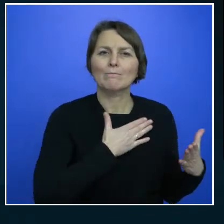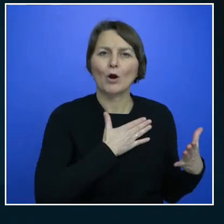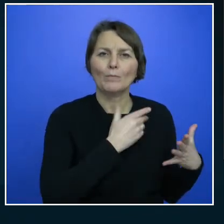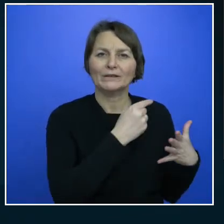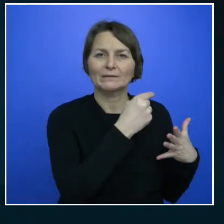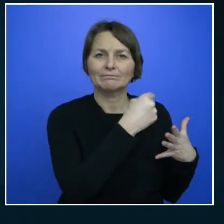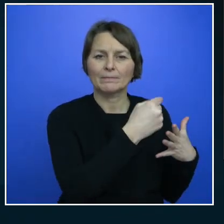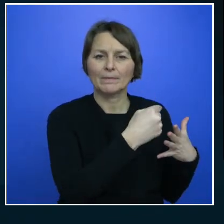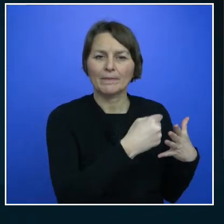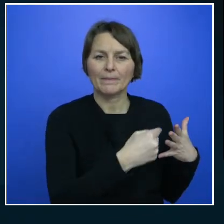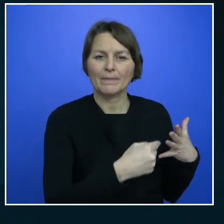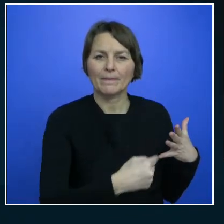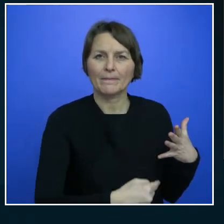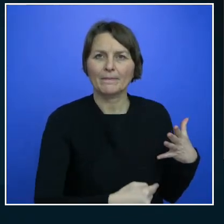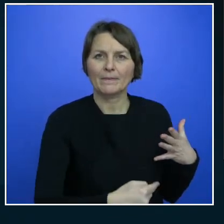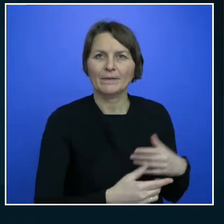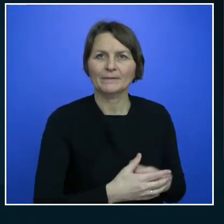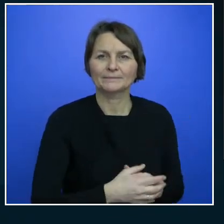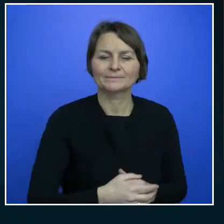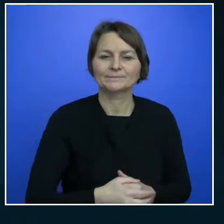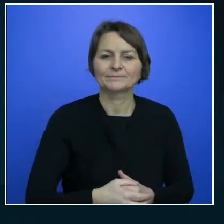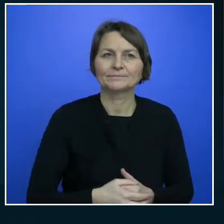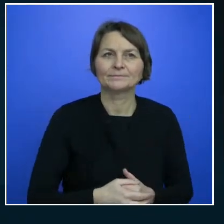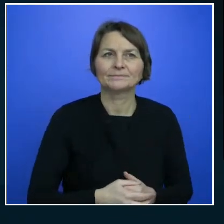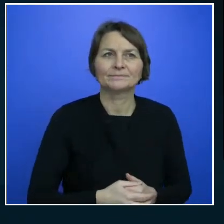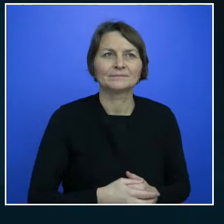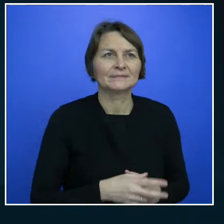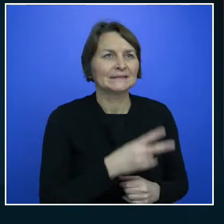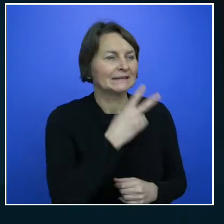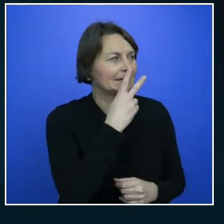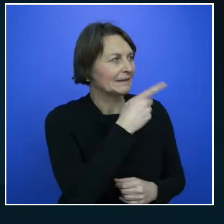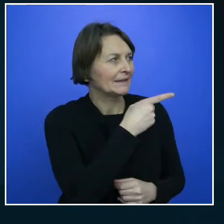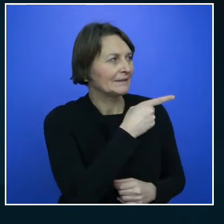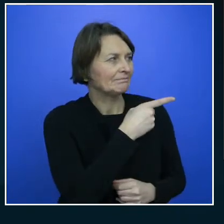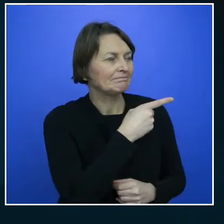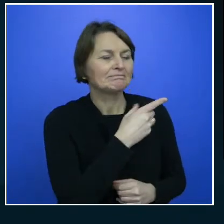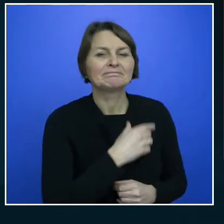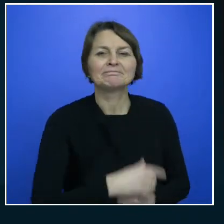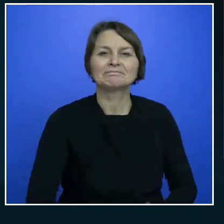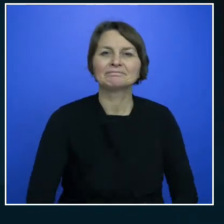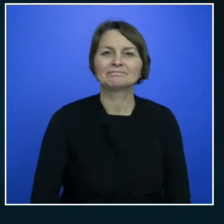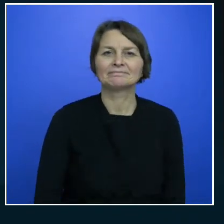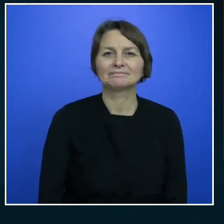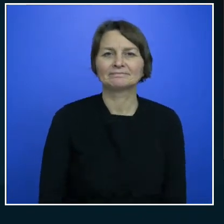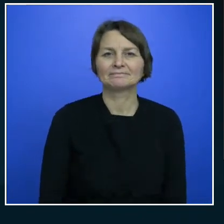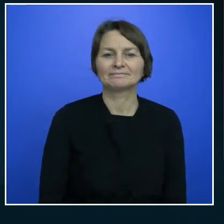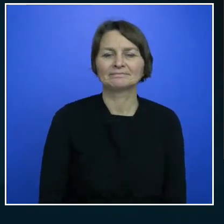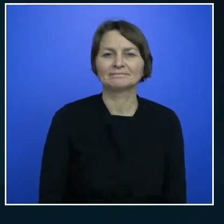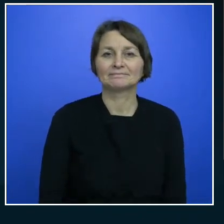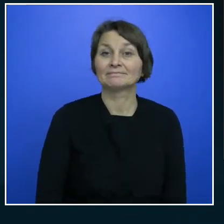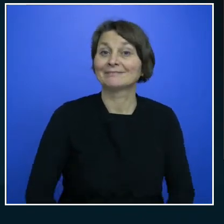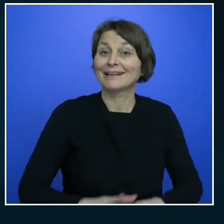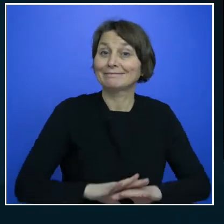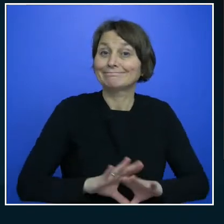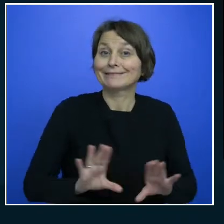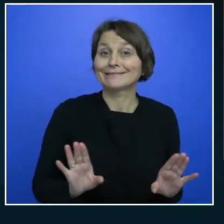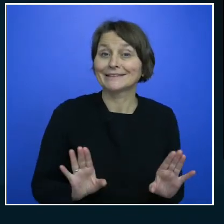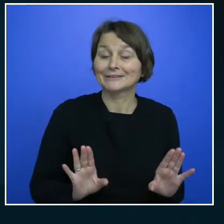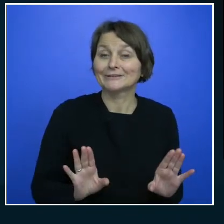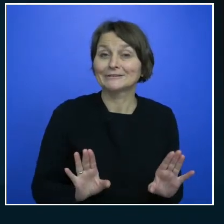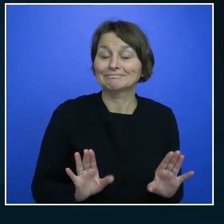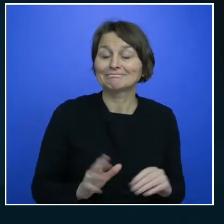and I know I need to specify the name. So I get an easy selection and have the previous LRS. And that's it. So we now created our